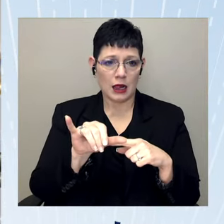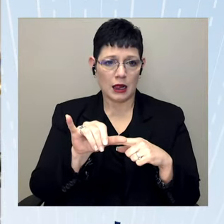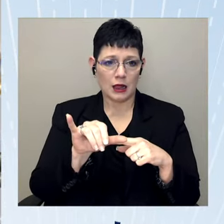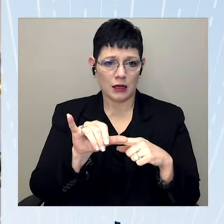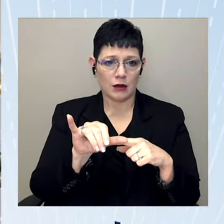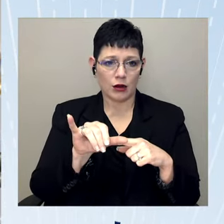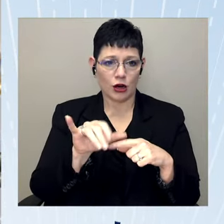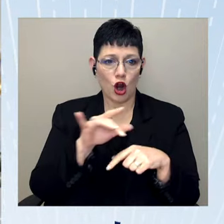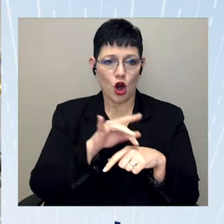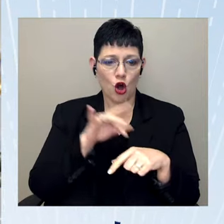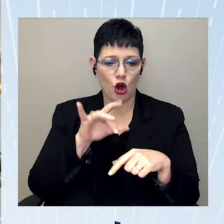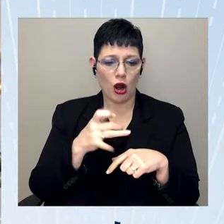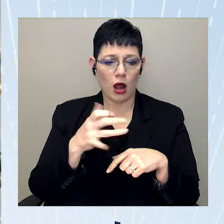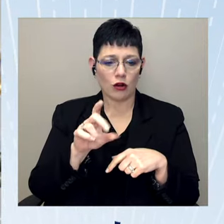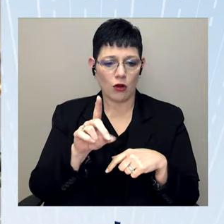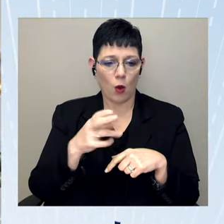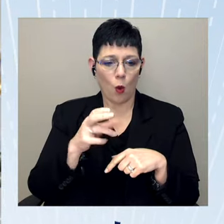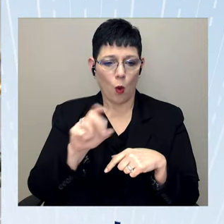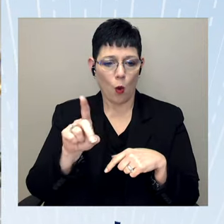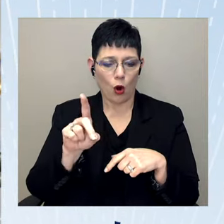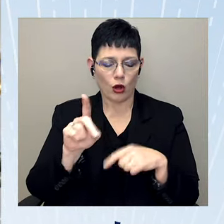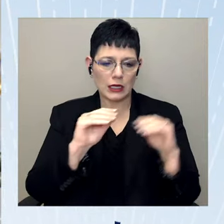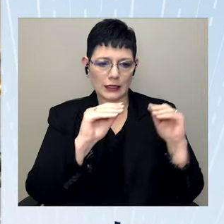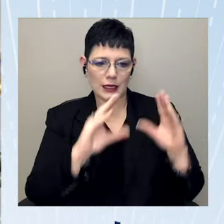early childhood educators.